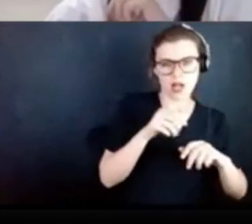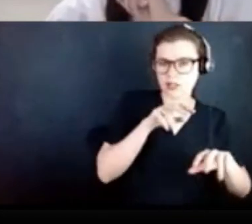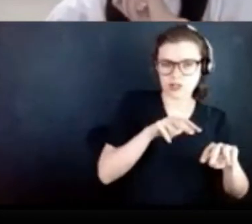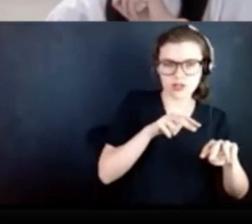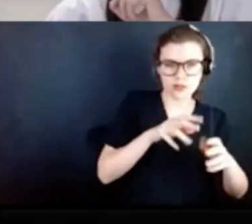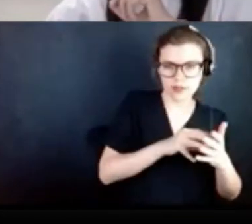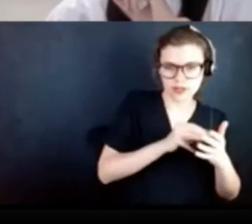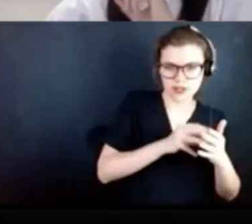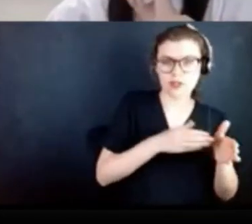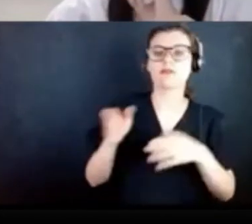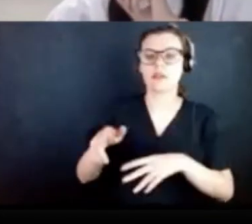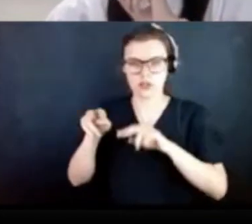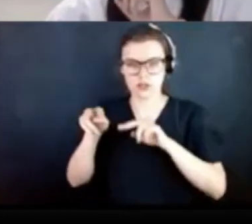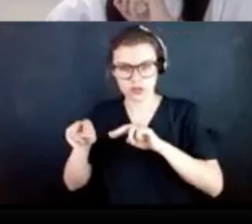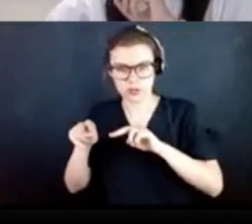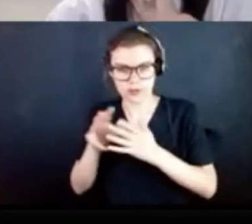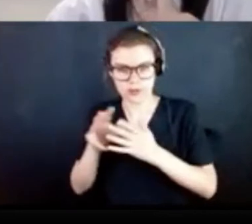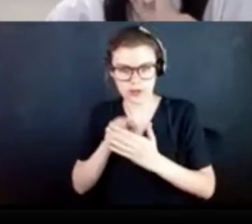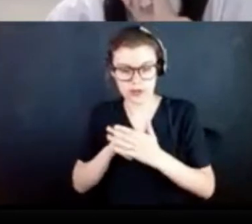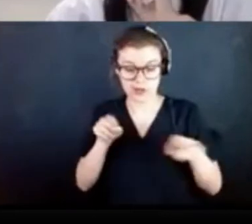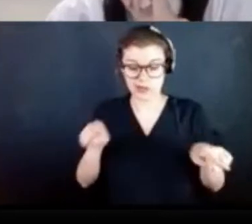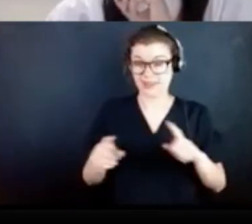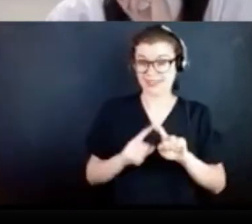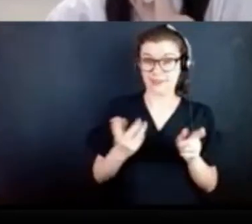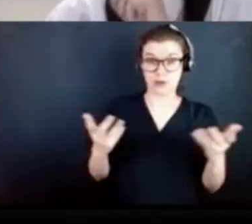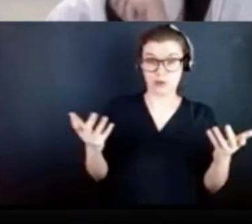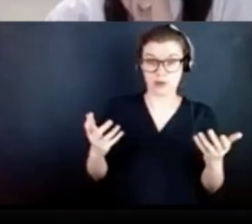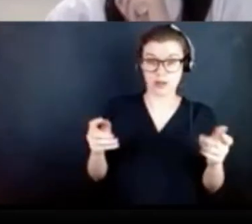main distinction between these 2 approaches is the